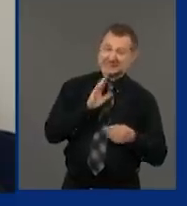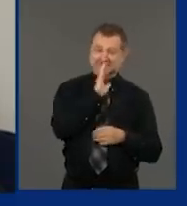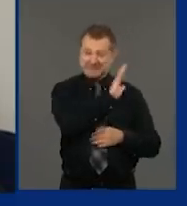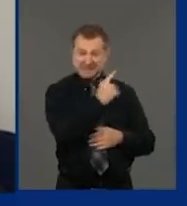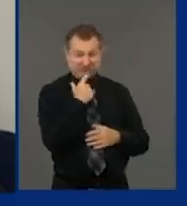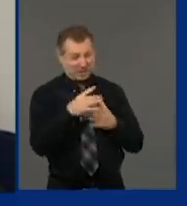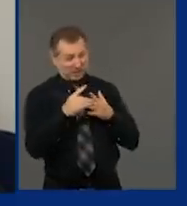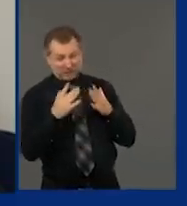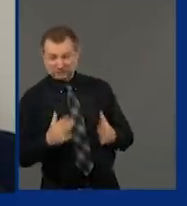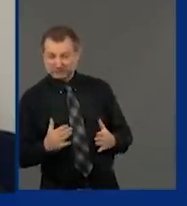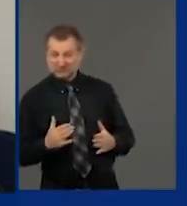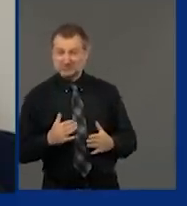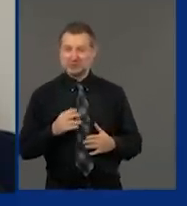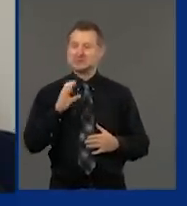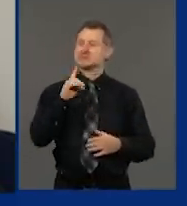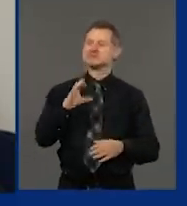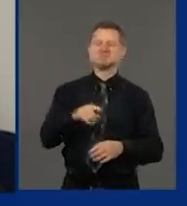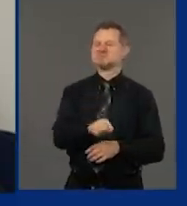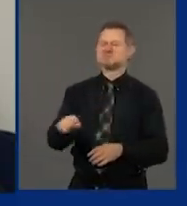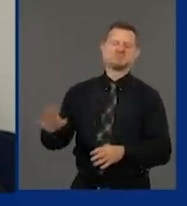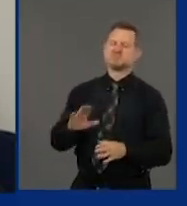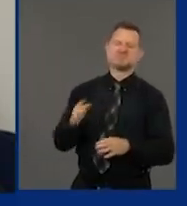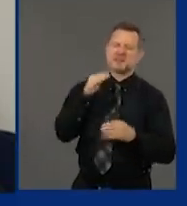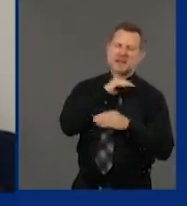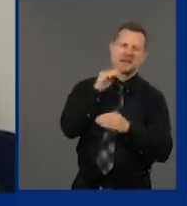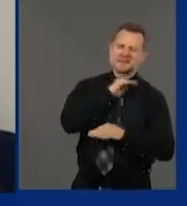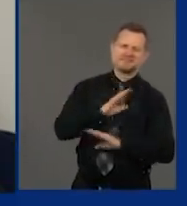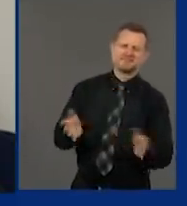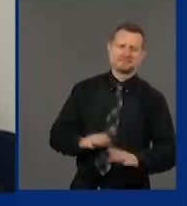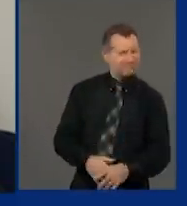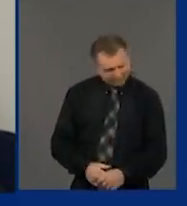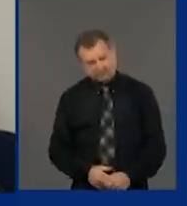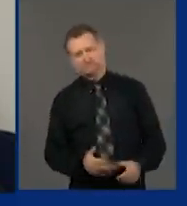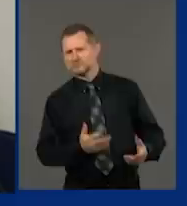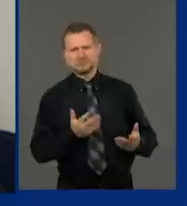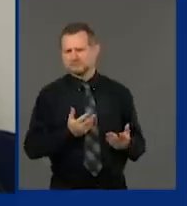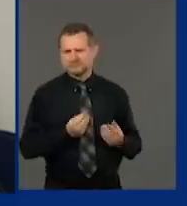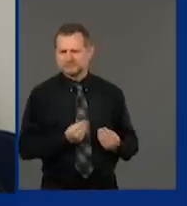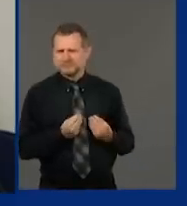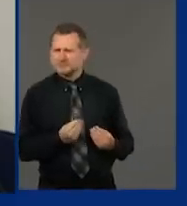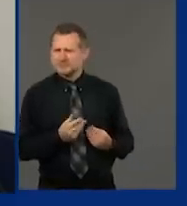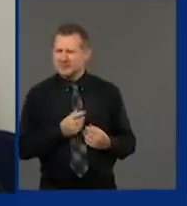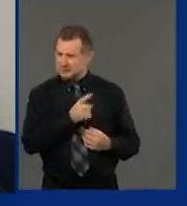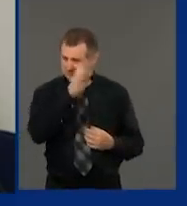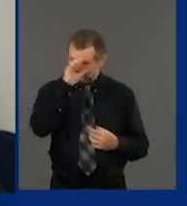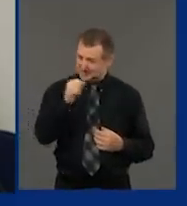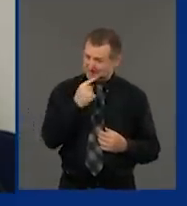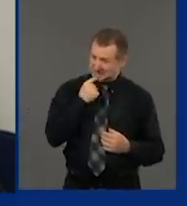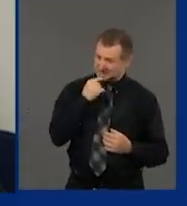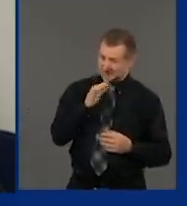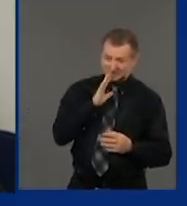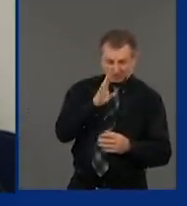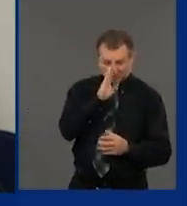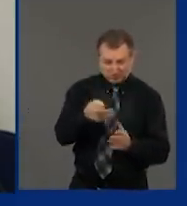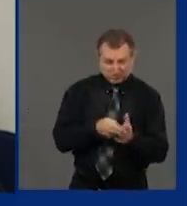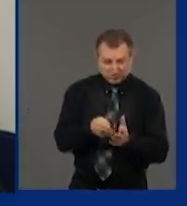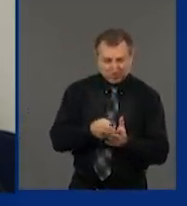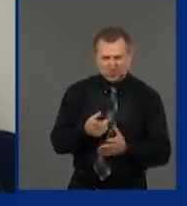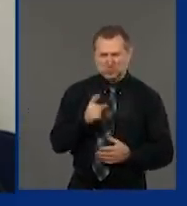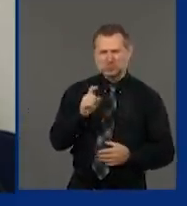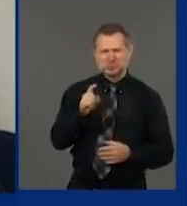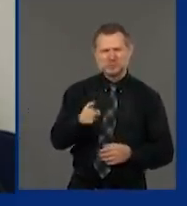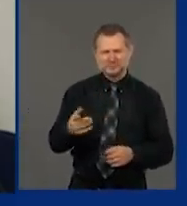about the virus. Well, if the president is telling the truth, you know what he should do? He should fire